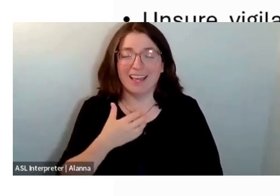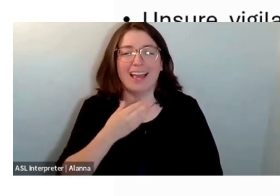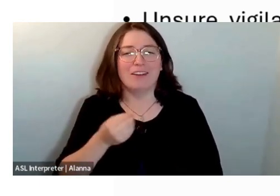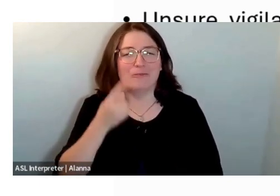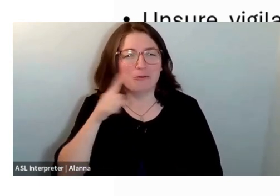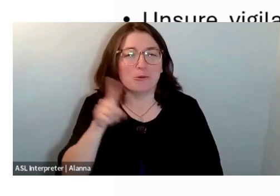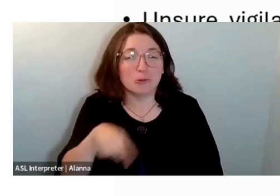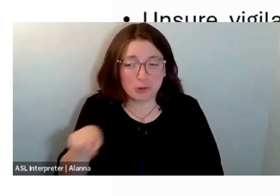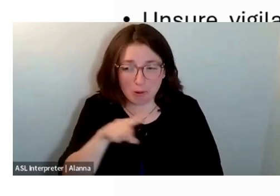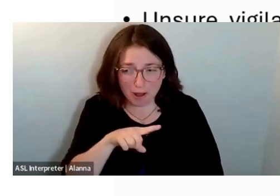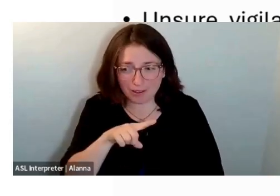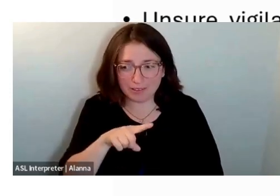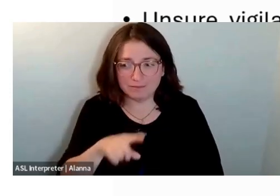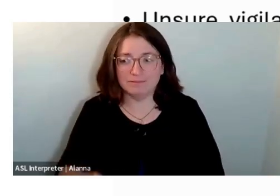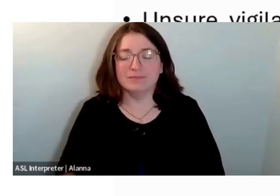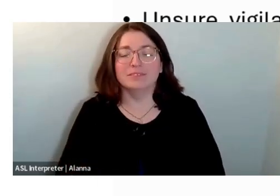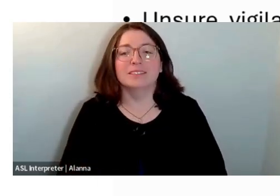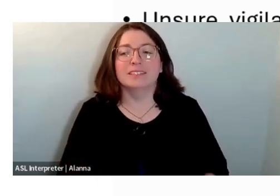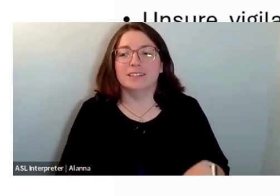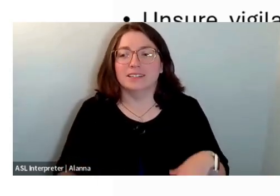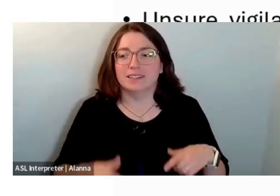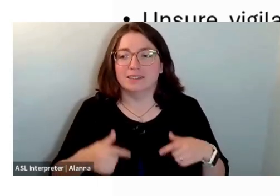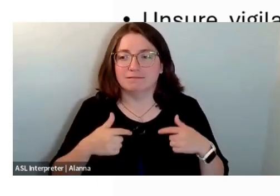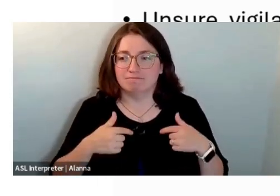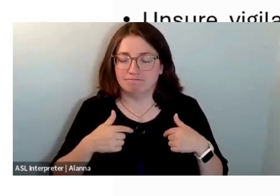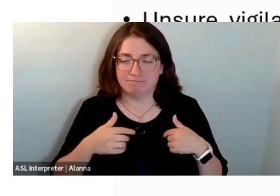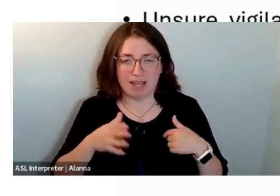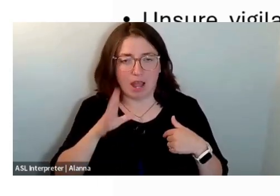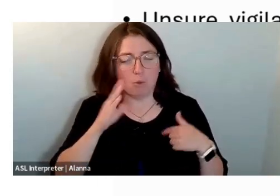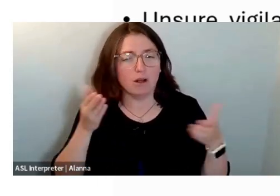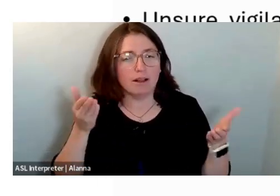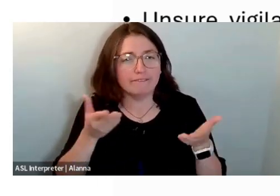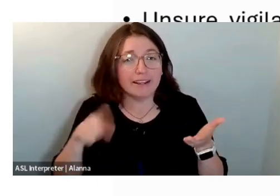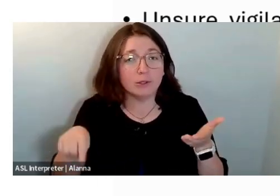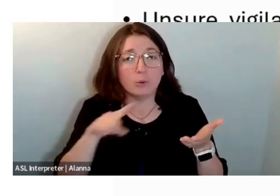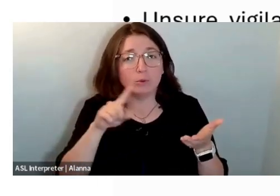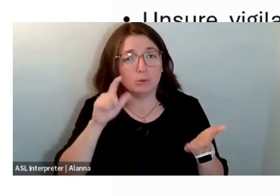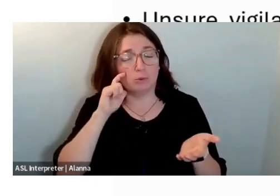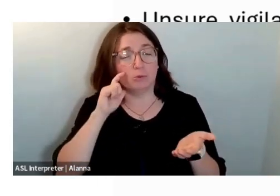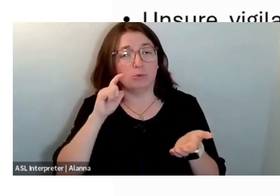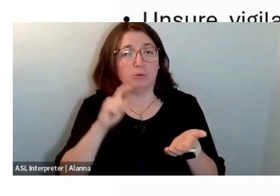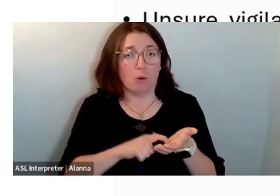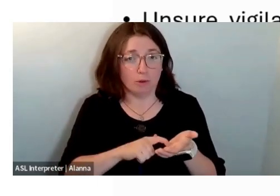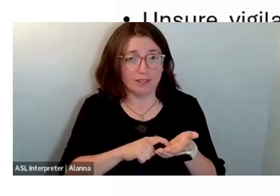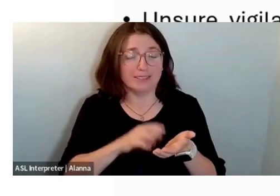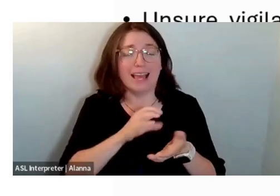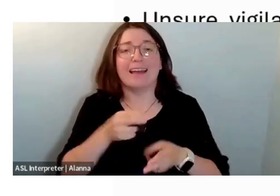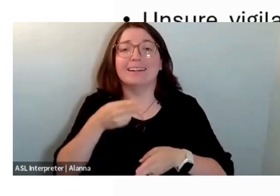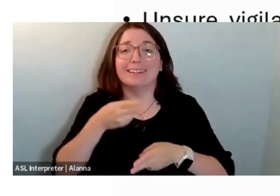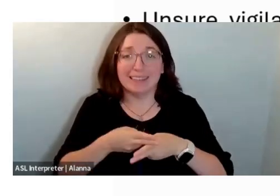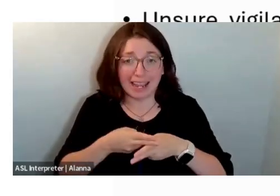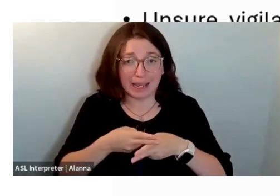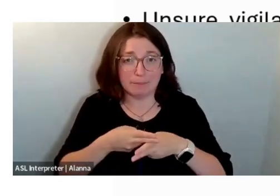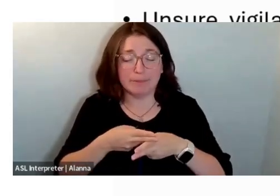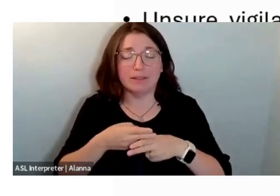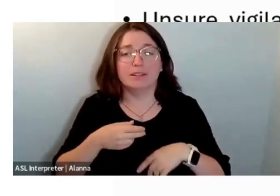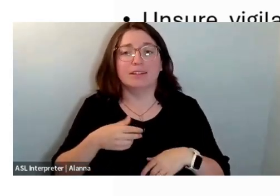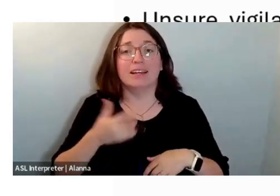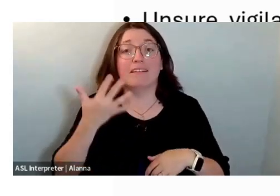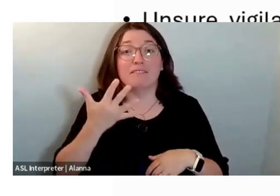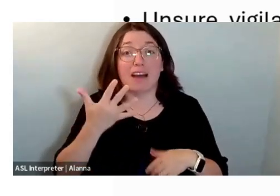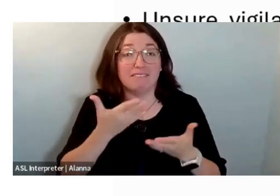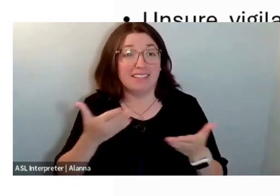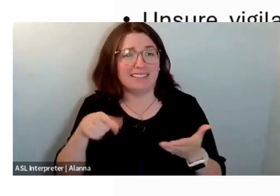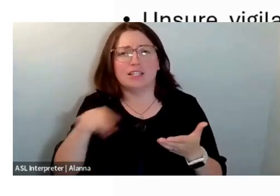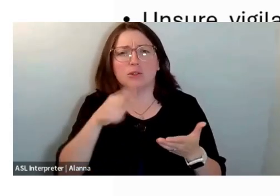you, I'm going to invite you to notice and name in your mind 5 things that